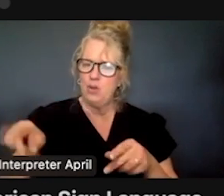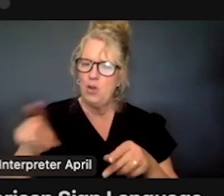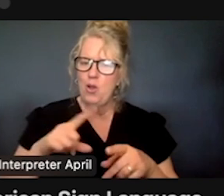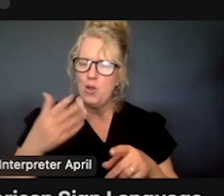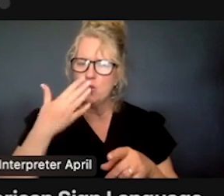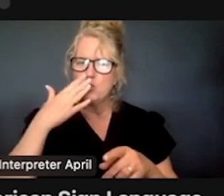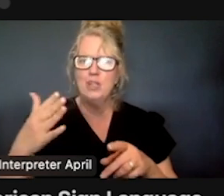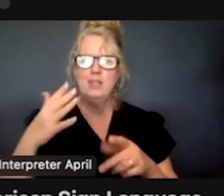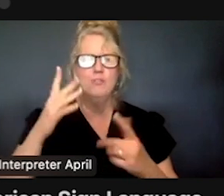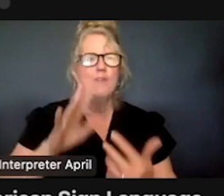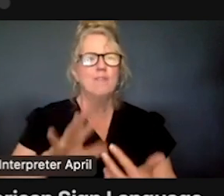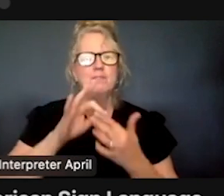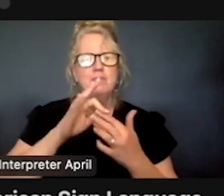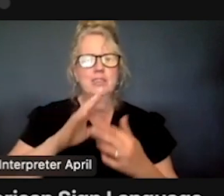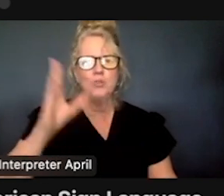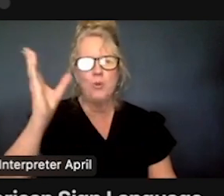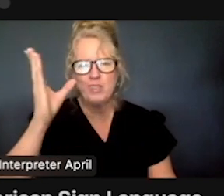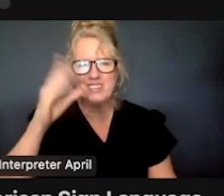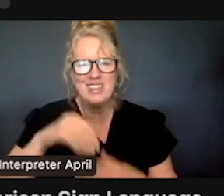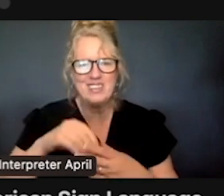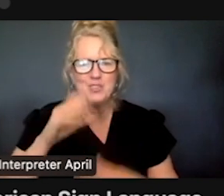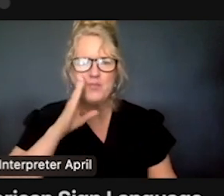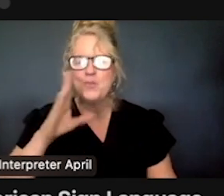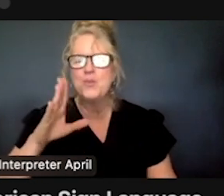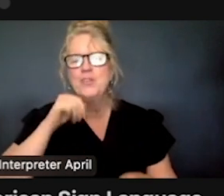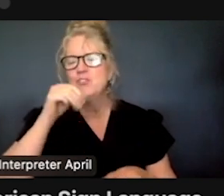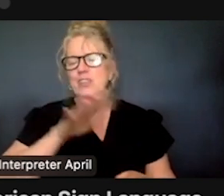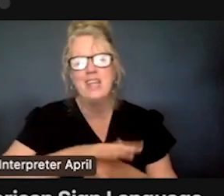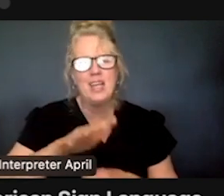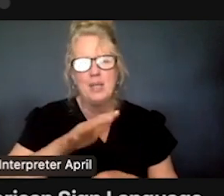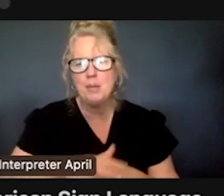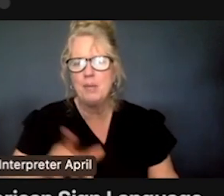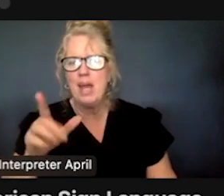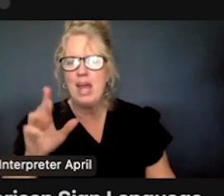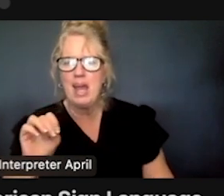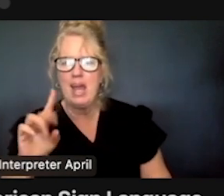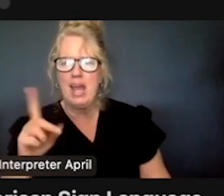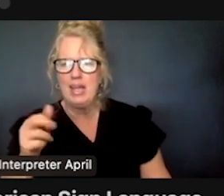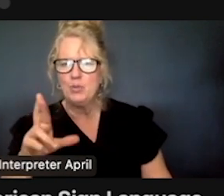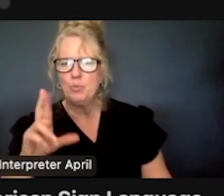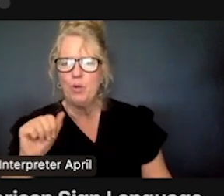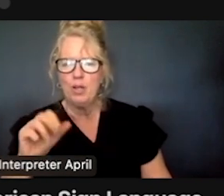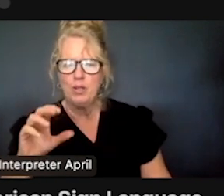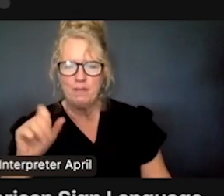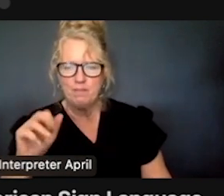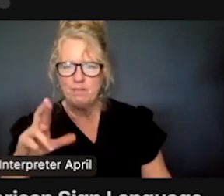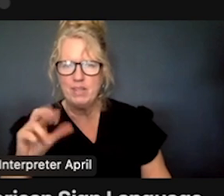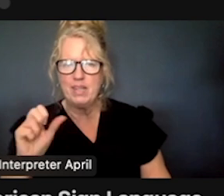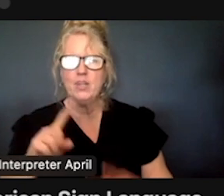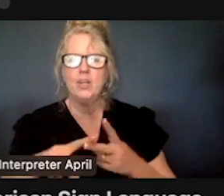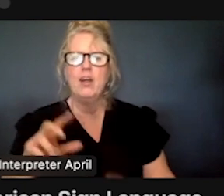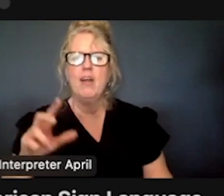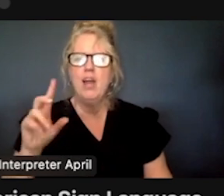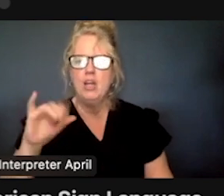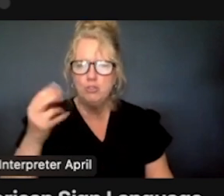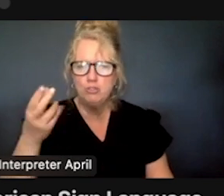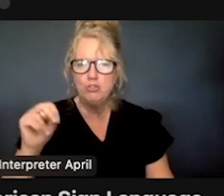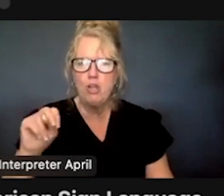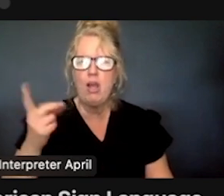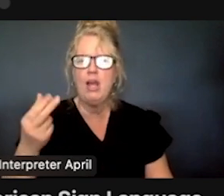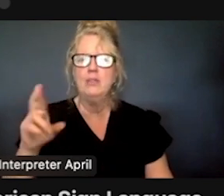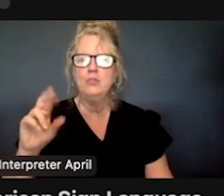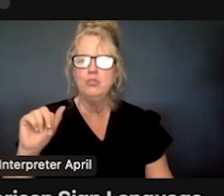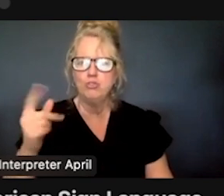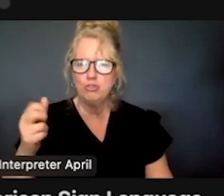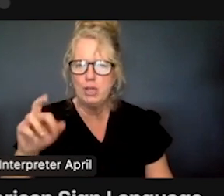featured presentations in the future. We've not done enough. Eduardo Vega on seclusion restraints, John Draper on the pressure for states